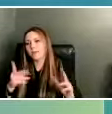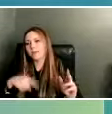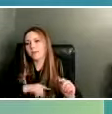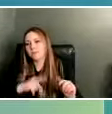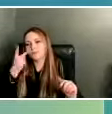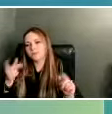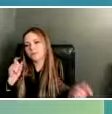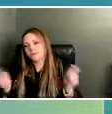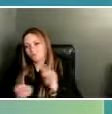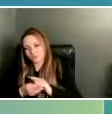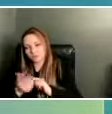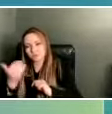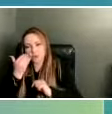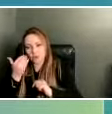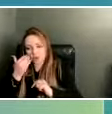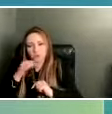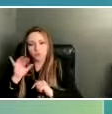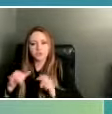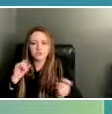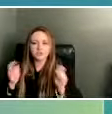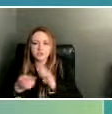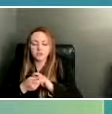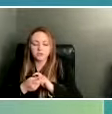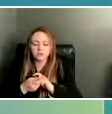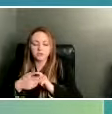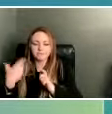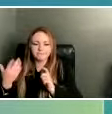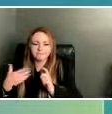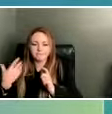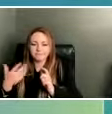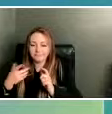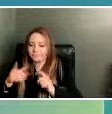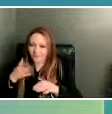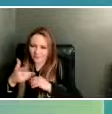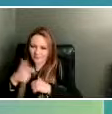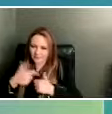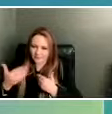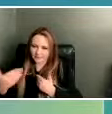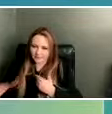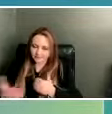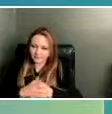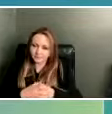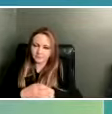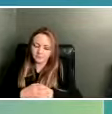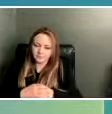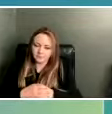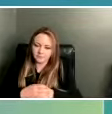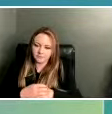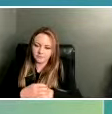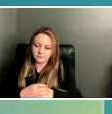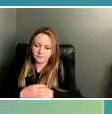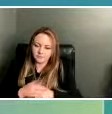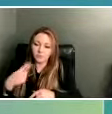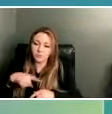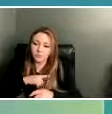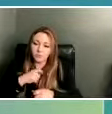that change in knowledge or that change over time, and we make